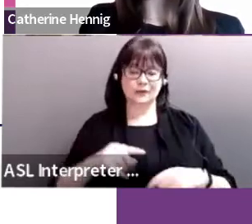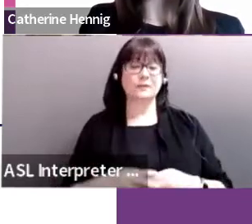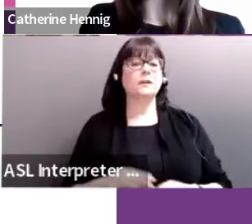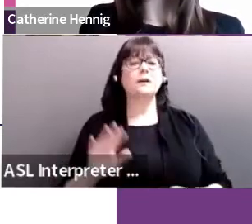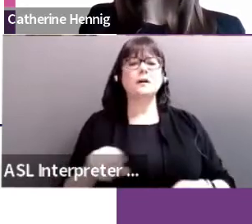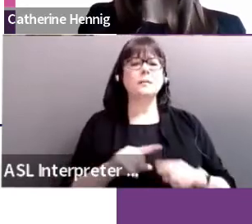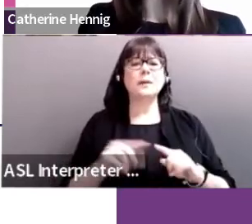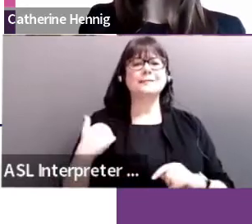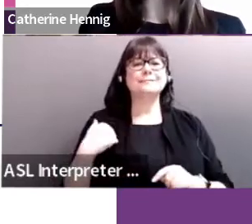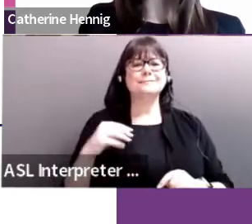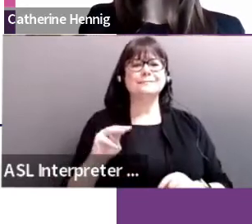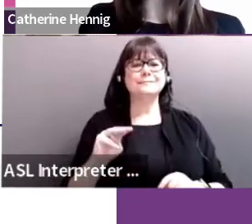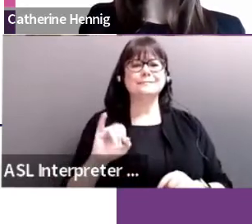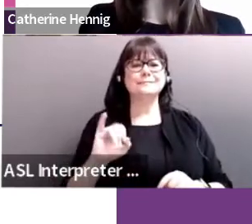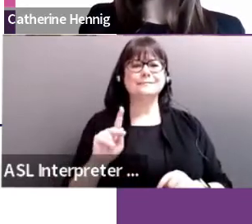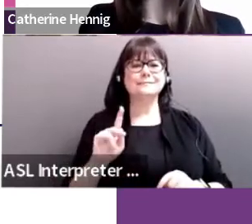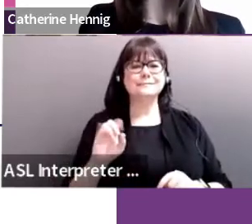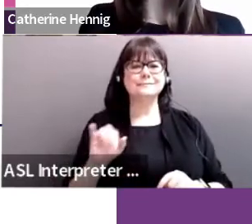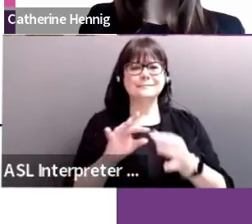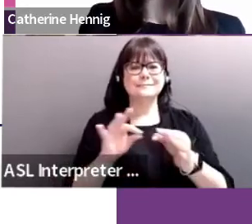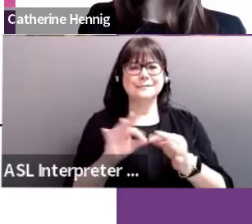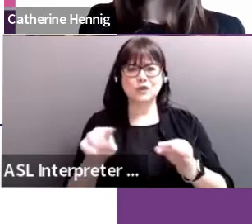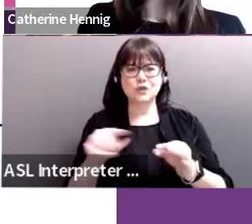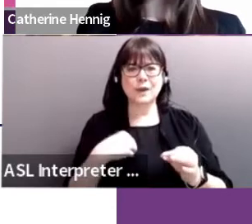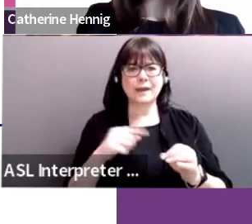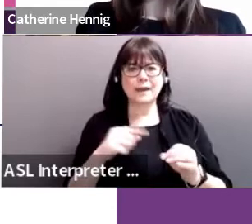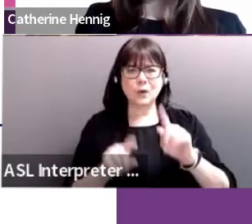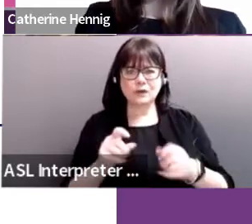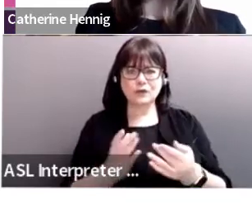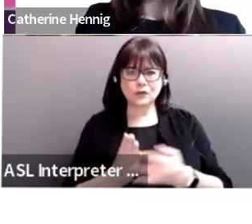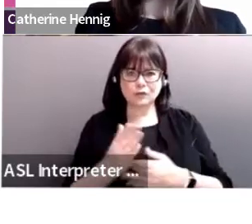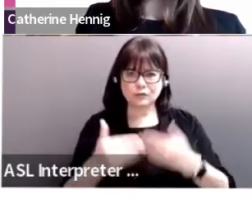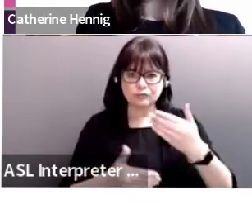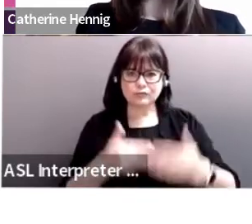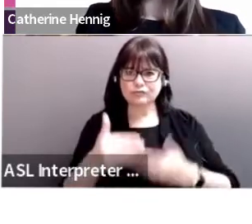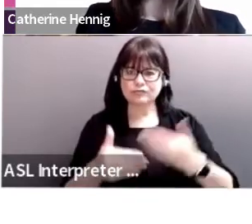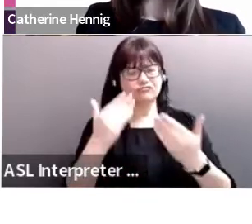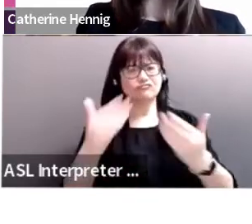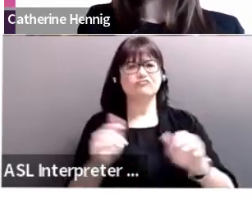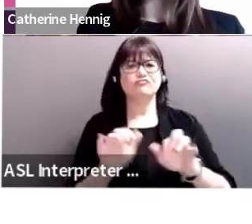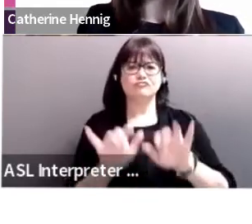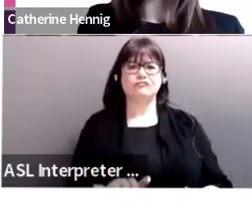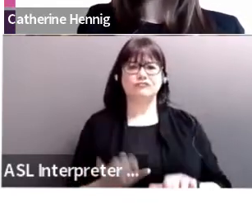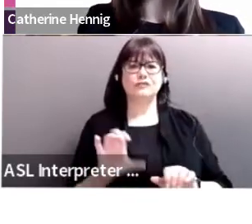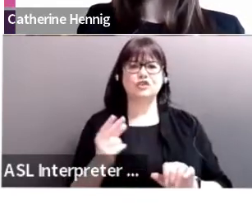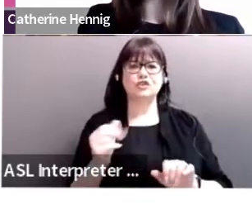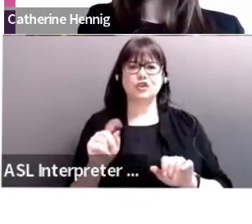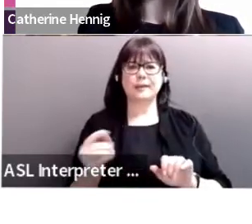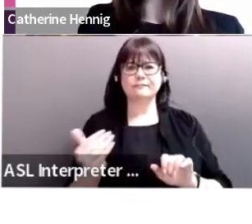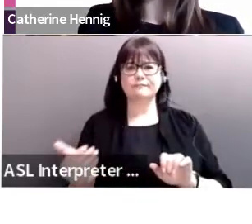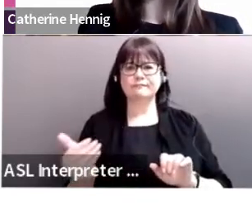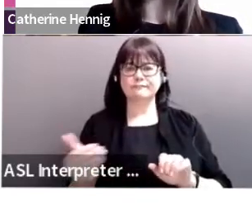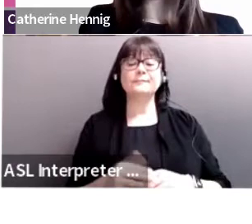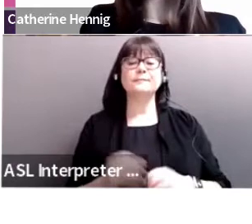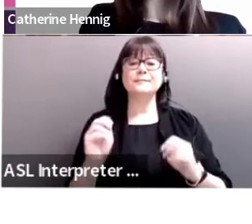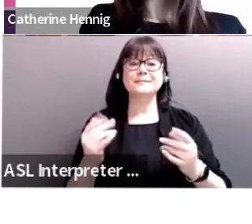throughout the presentation, please feel free to drop them in the chat. Okay, perfect. So without further ado,